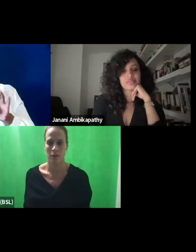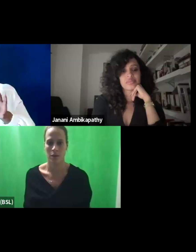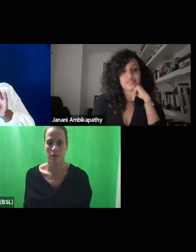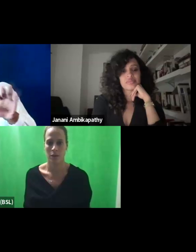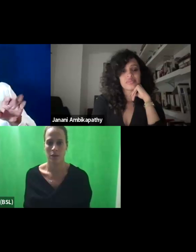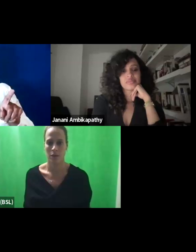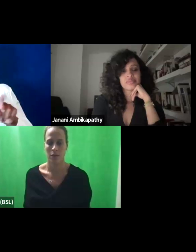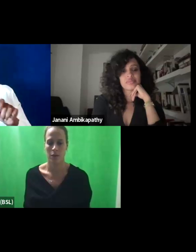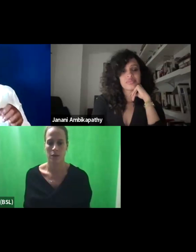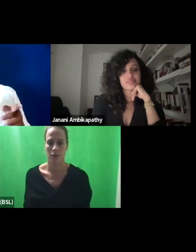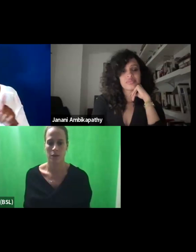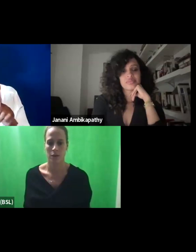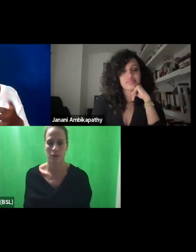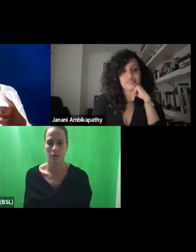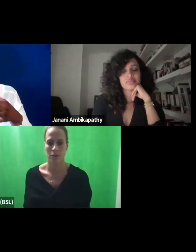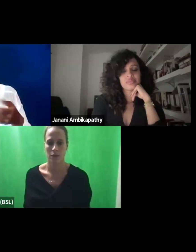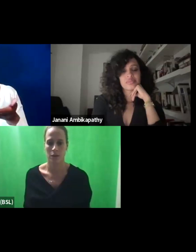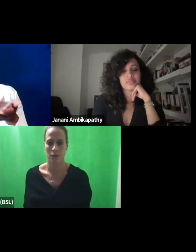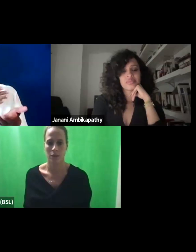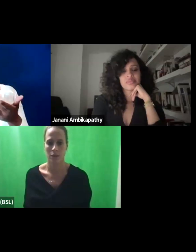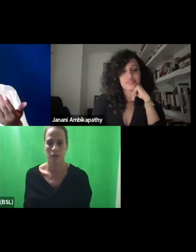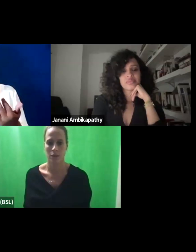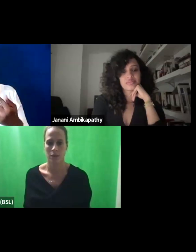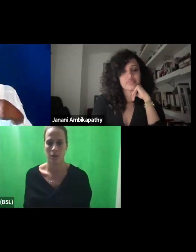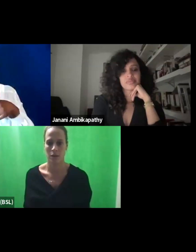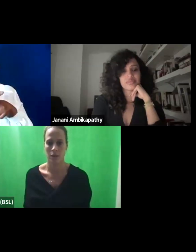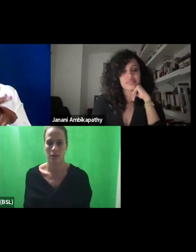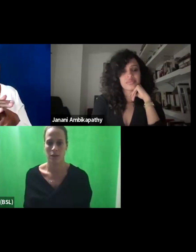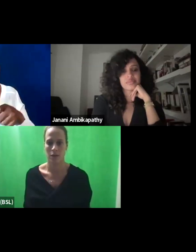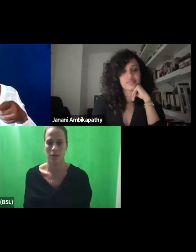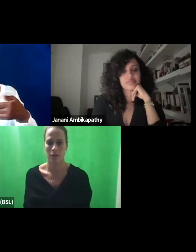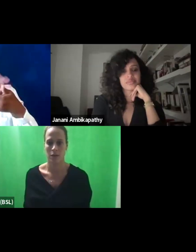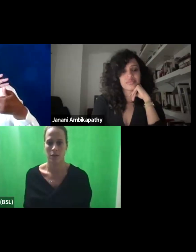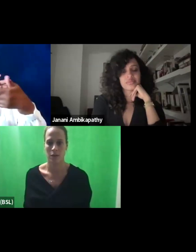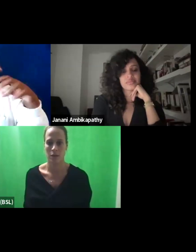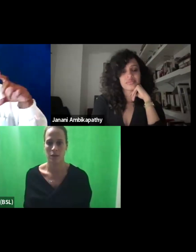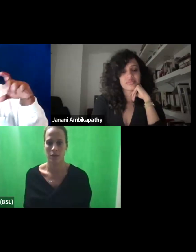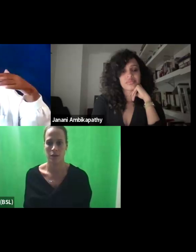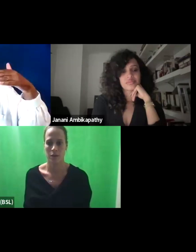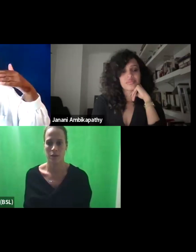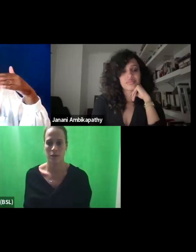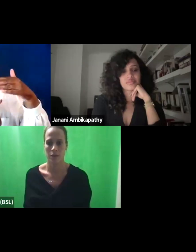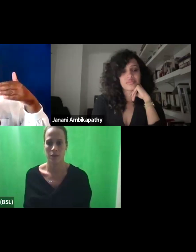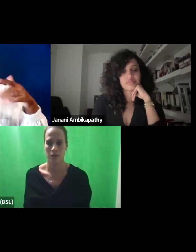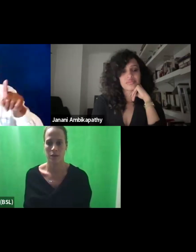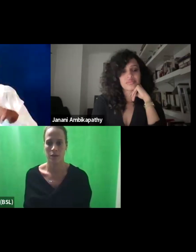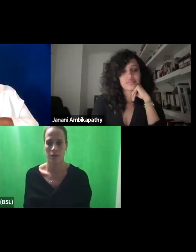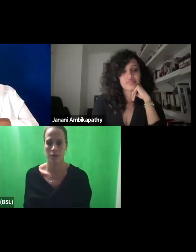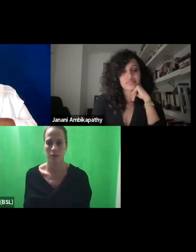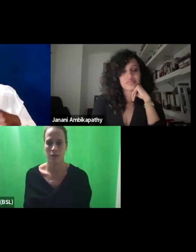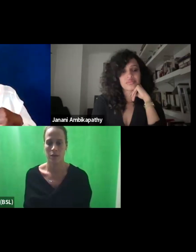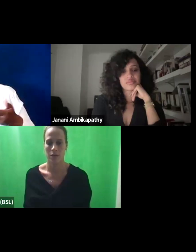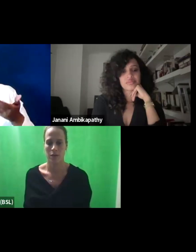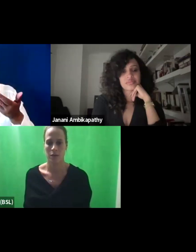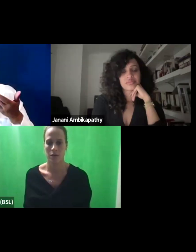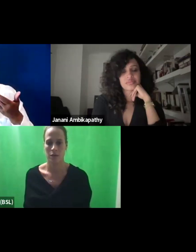to prose. It's going to influence the rest of the text. And that decision is best